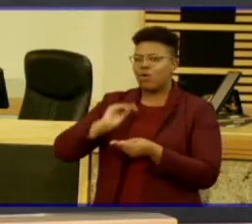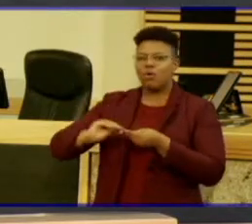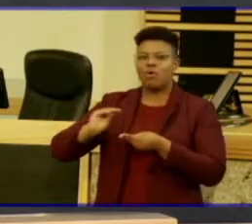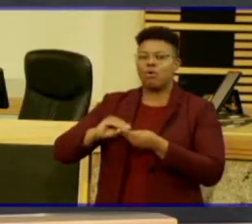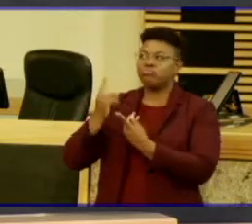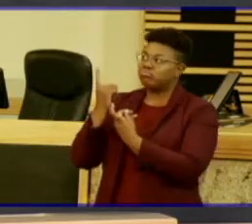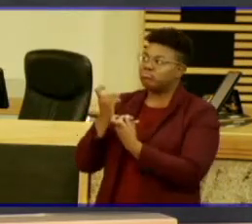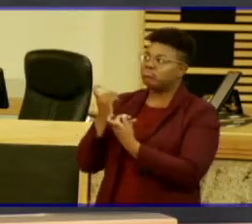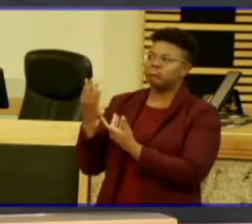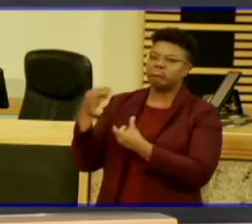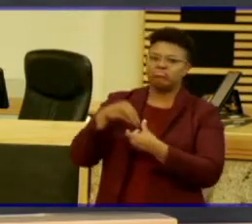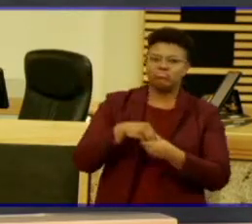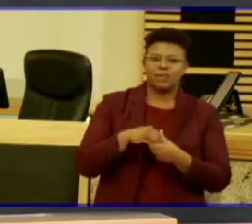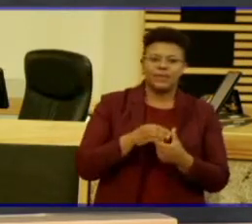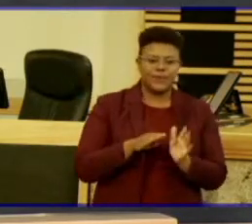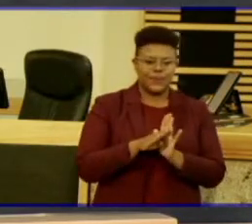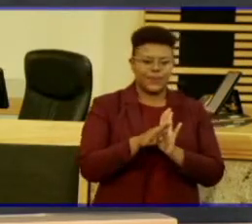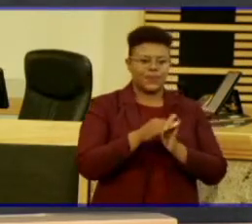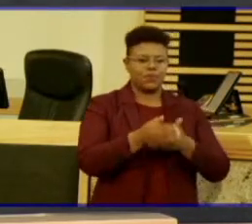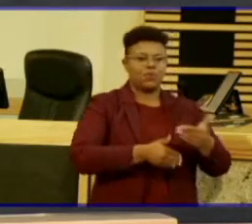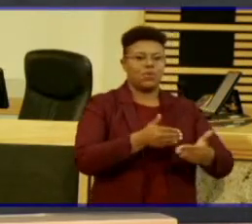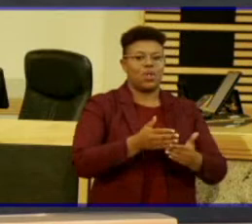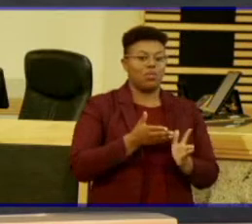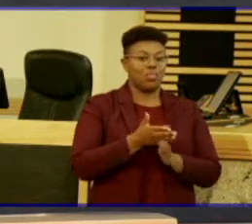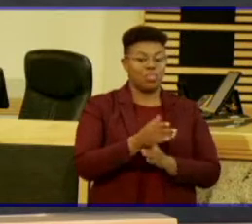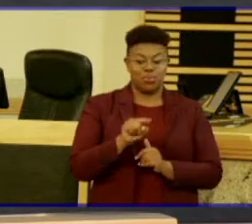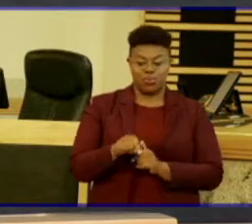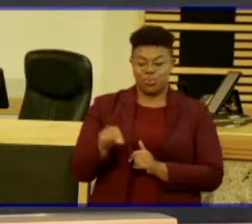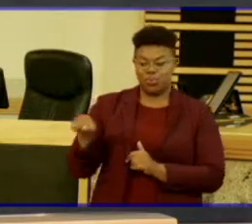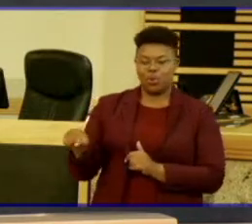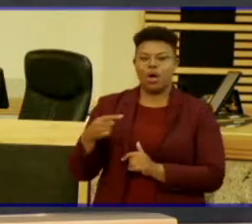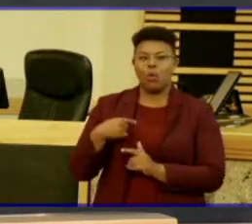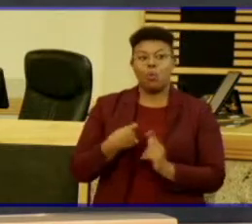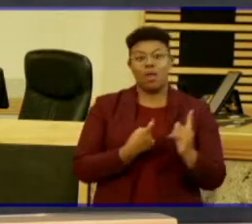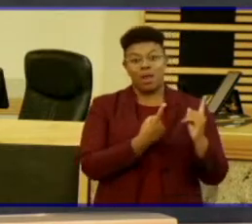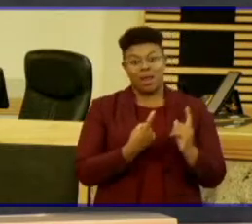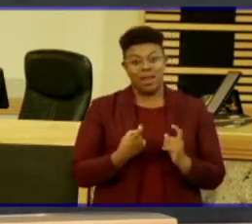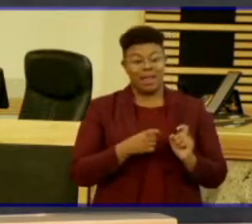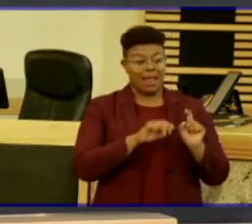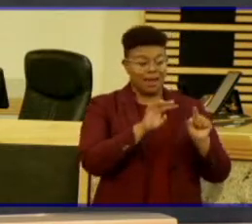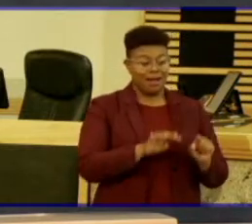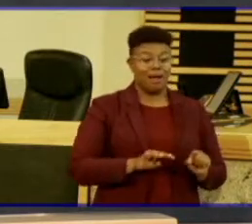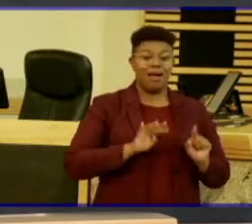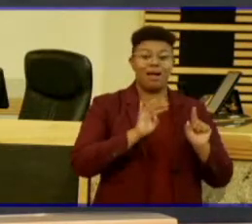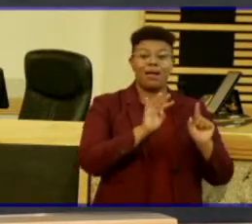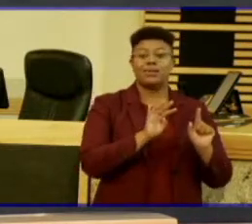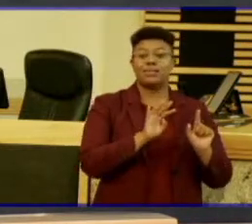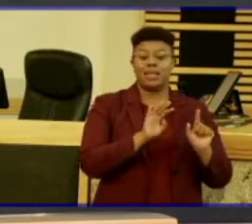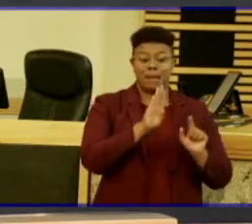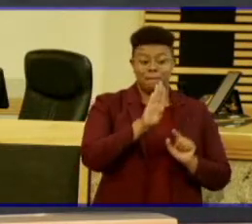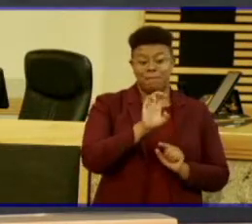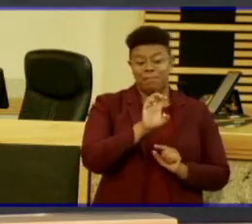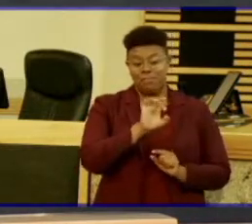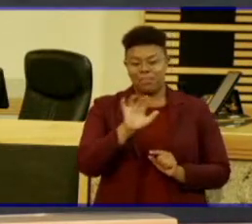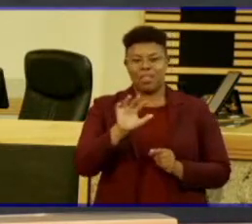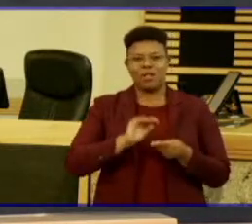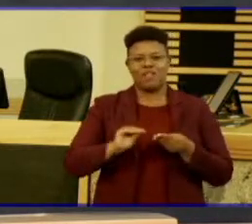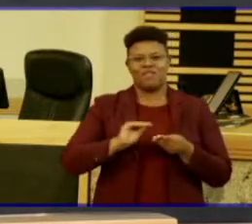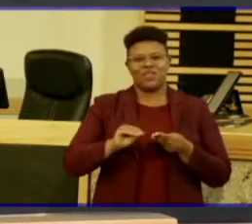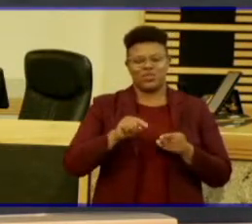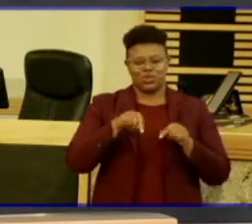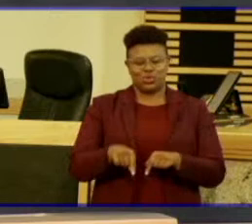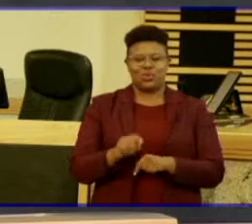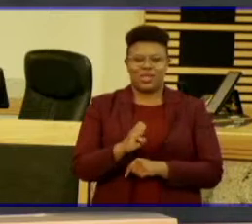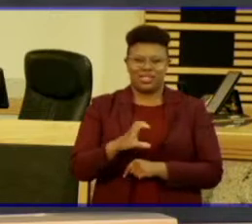Through these SEZs, we have been able to attract over 19 billion worth of investment into our province. In